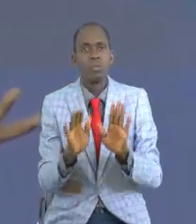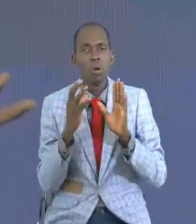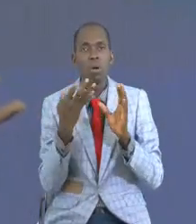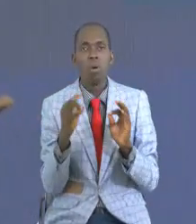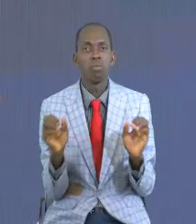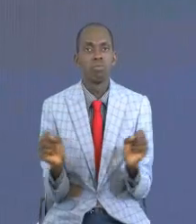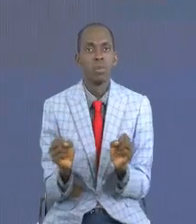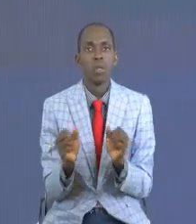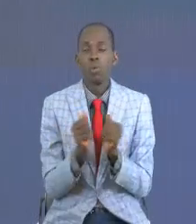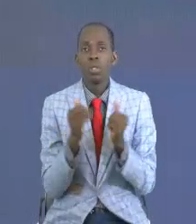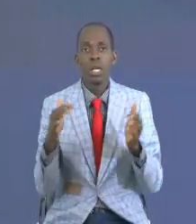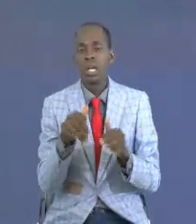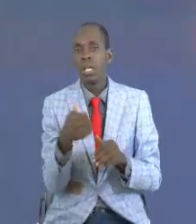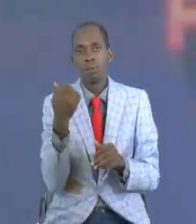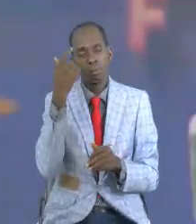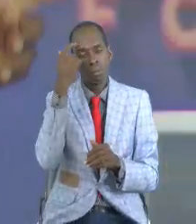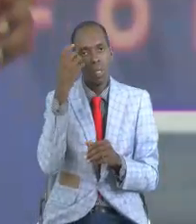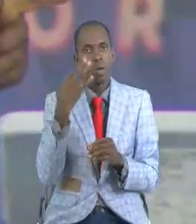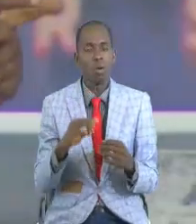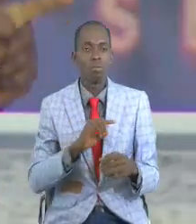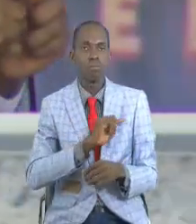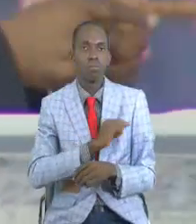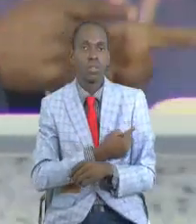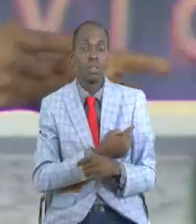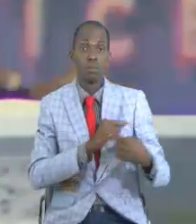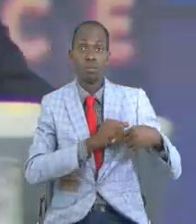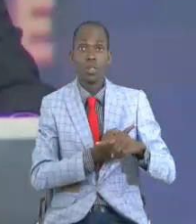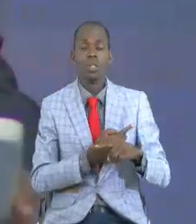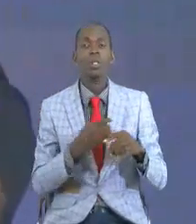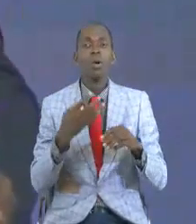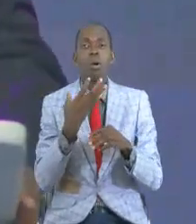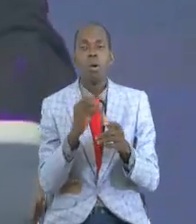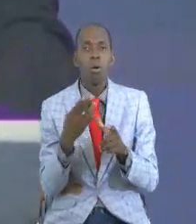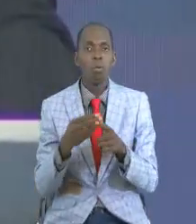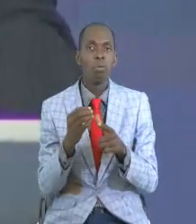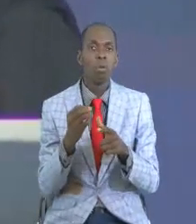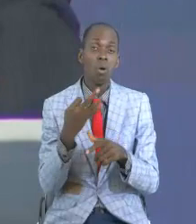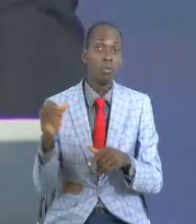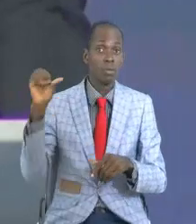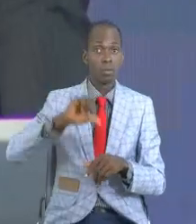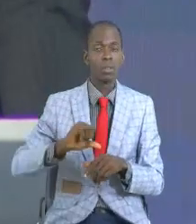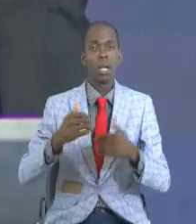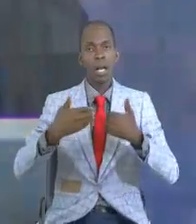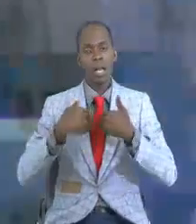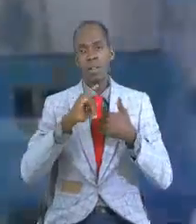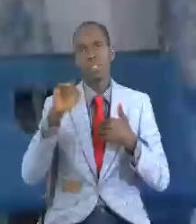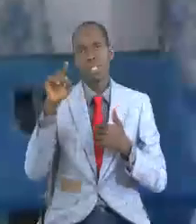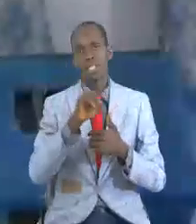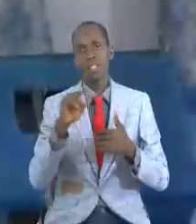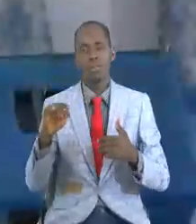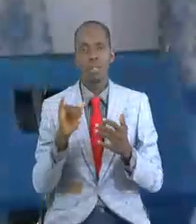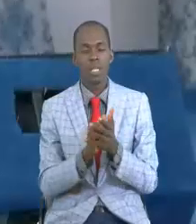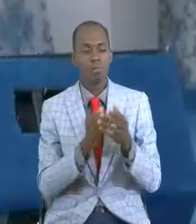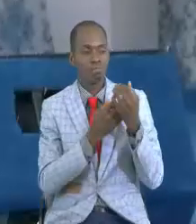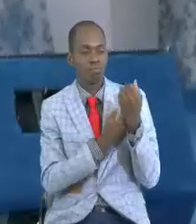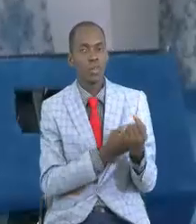any sense of guilt or condemnation having therefore breaking boldness to enter into